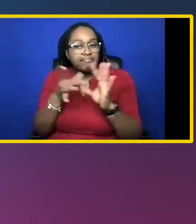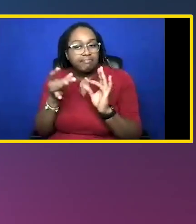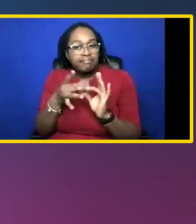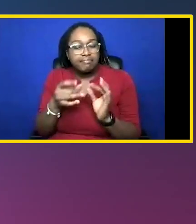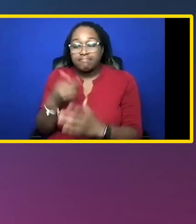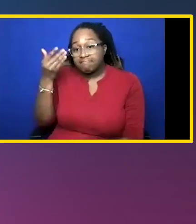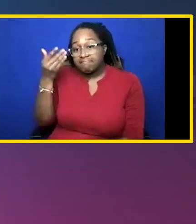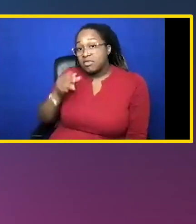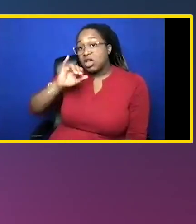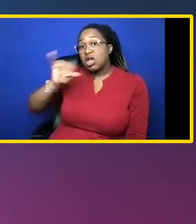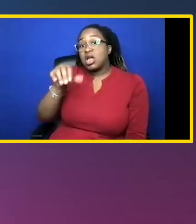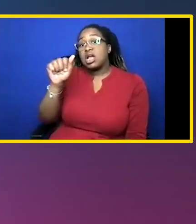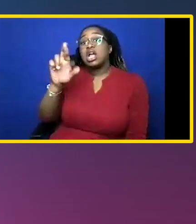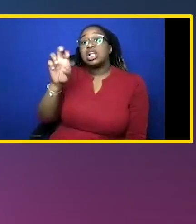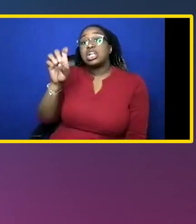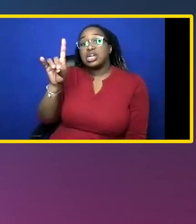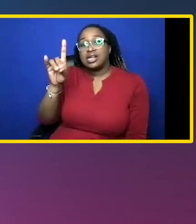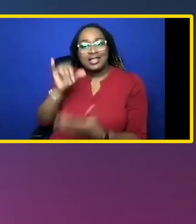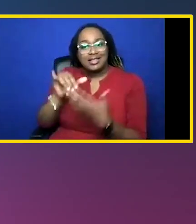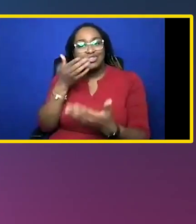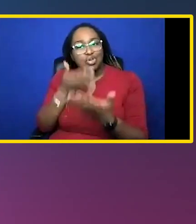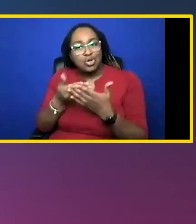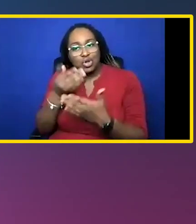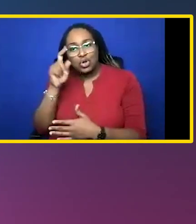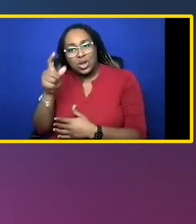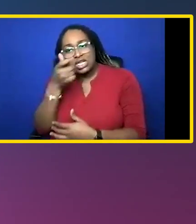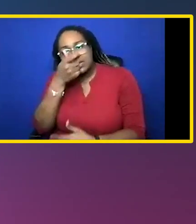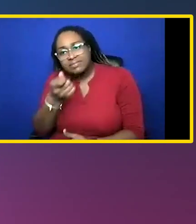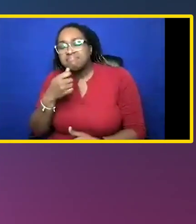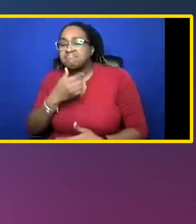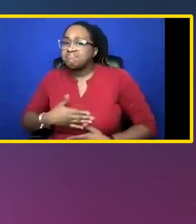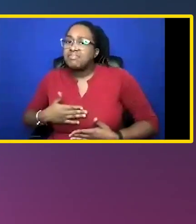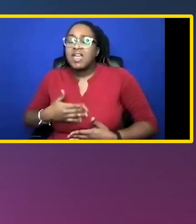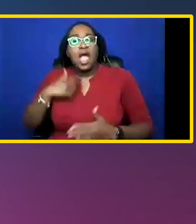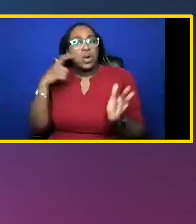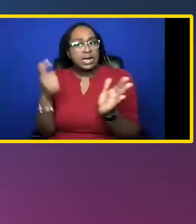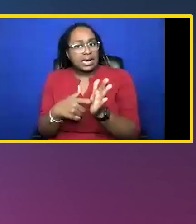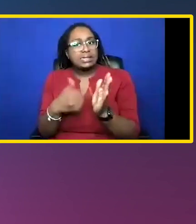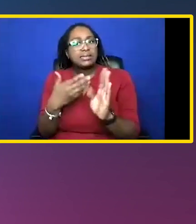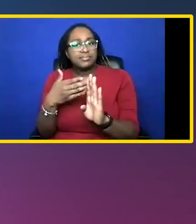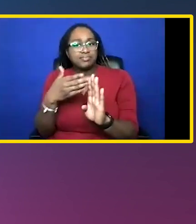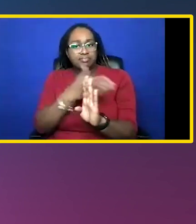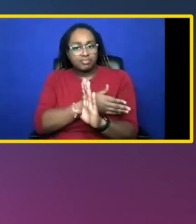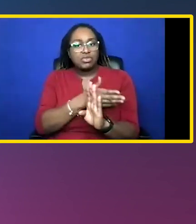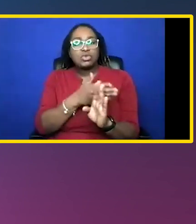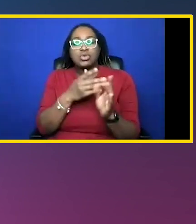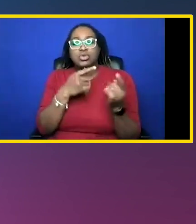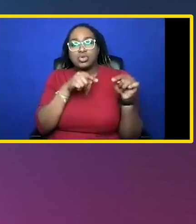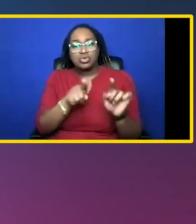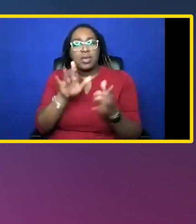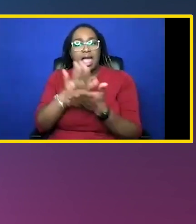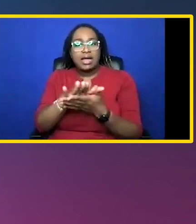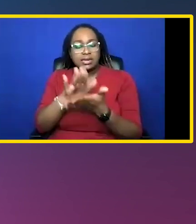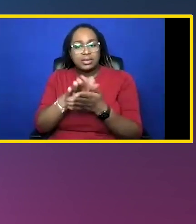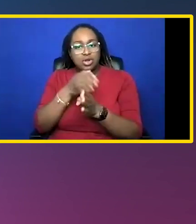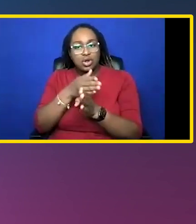This is Jared. That's a very interesting question, and I like it a lot. I recognized early on during my academic